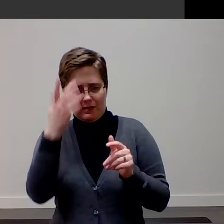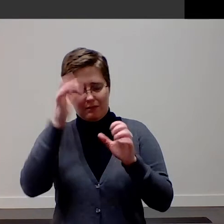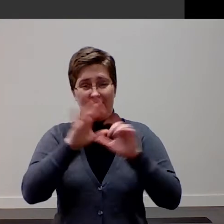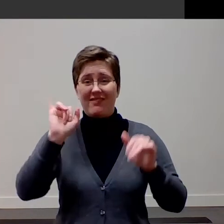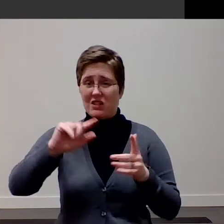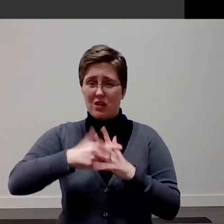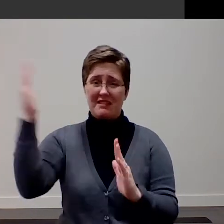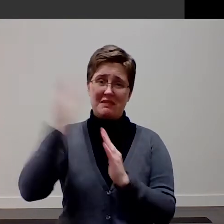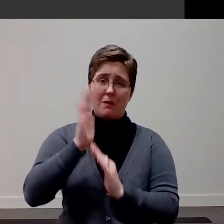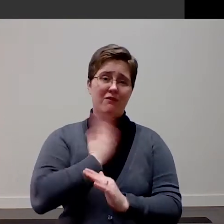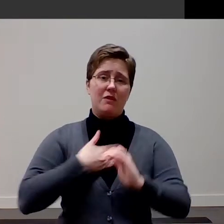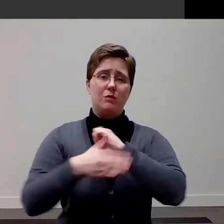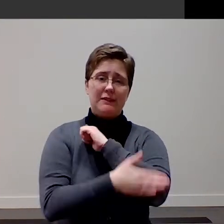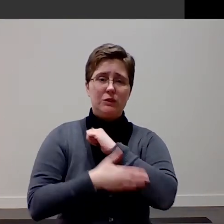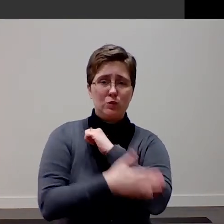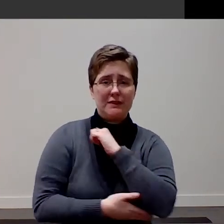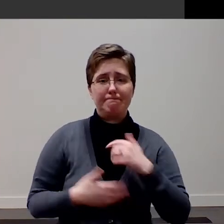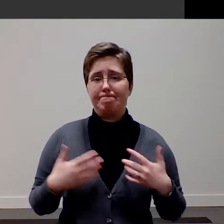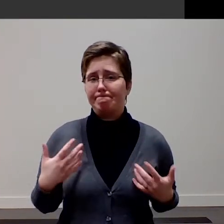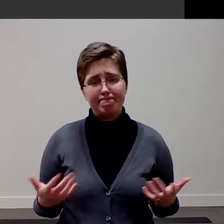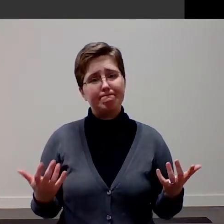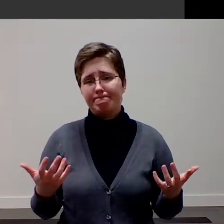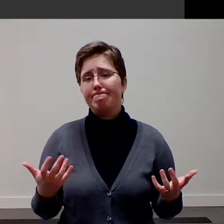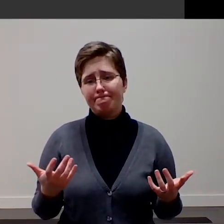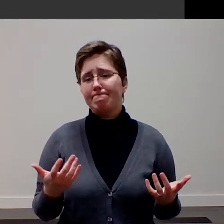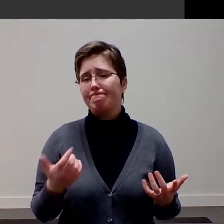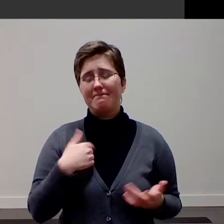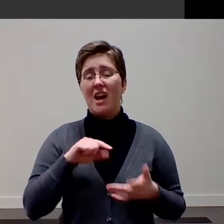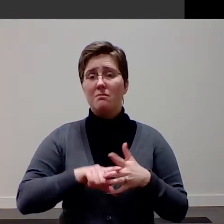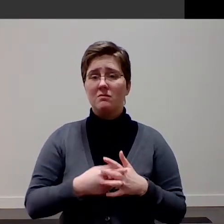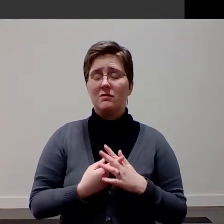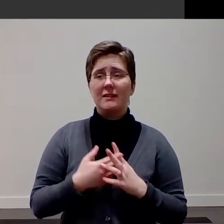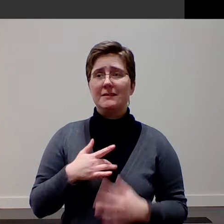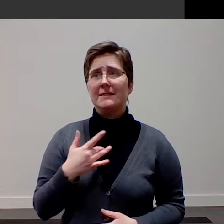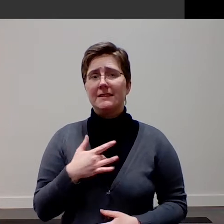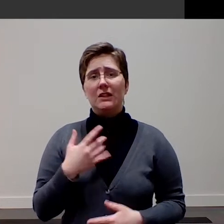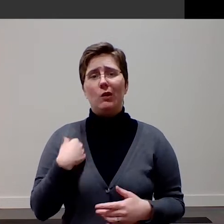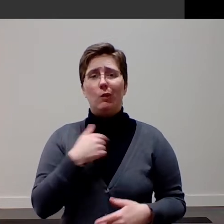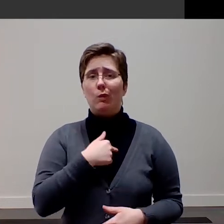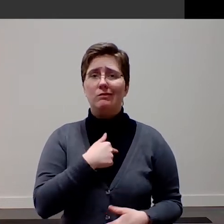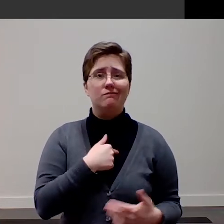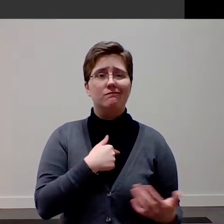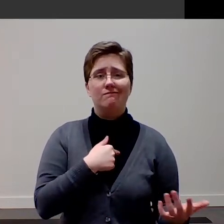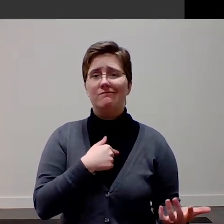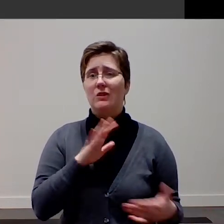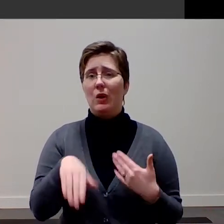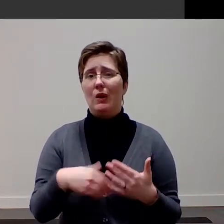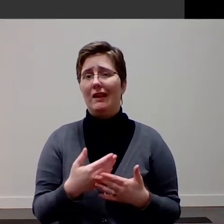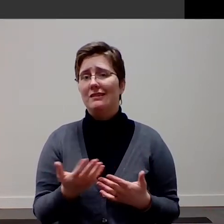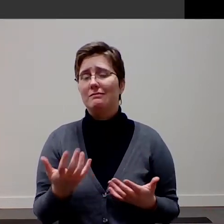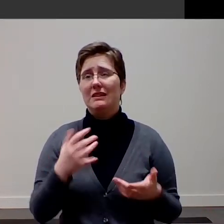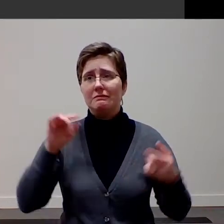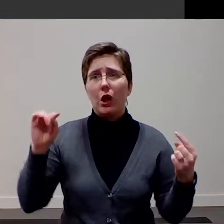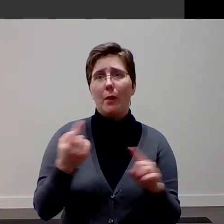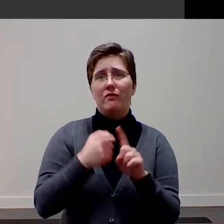tip top in our country. And I'm starting to feel like we've all been harmed